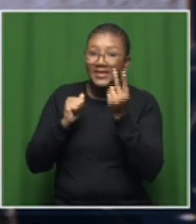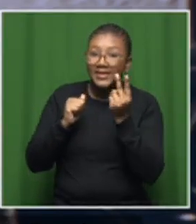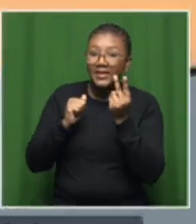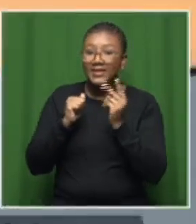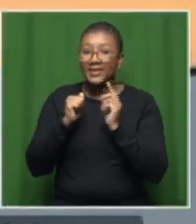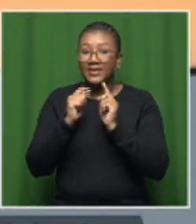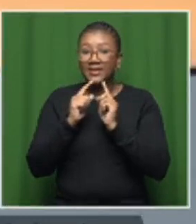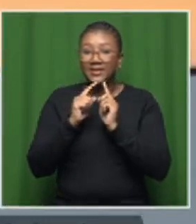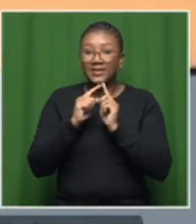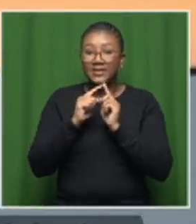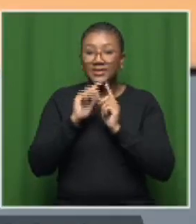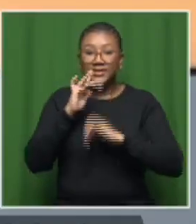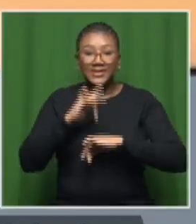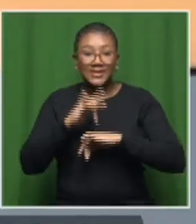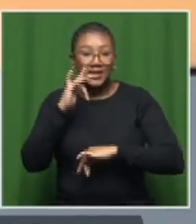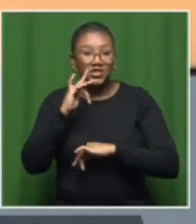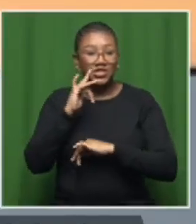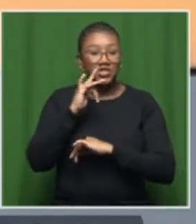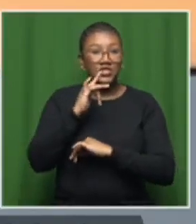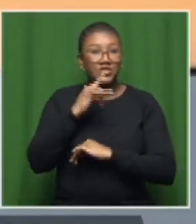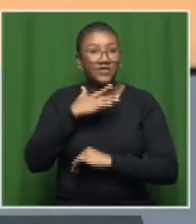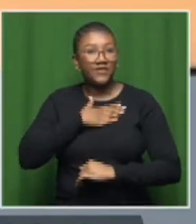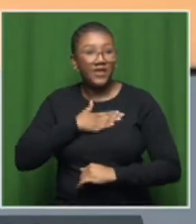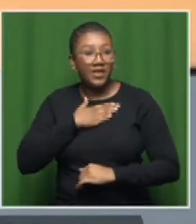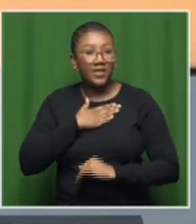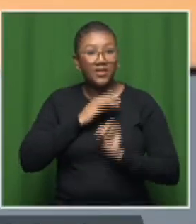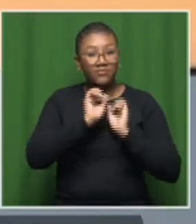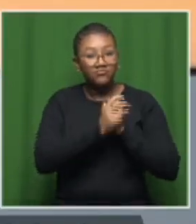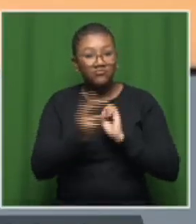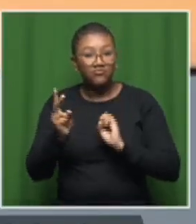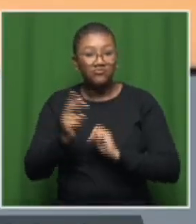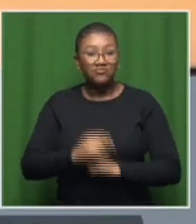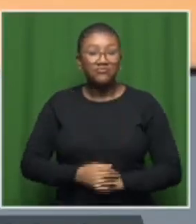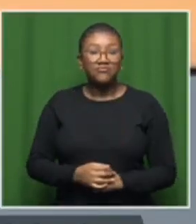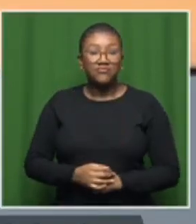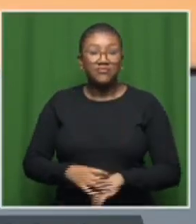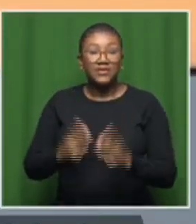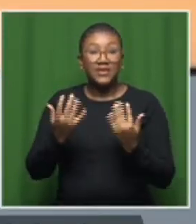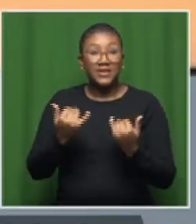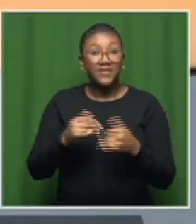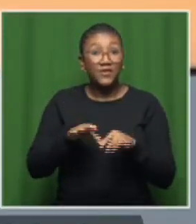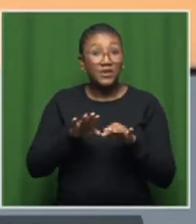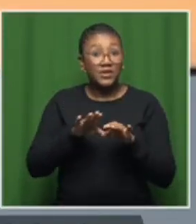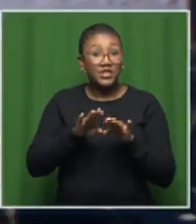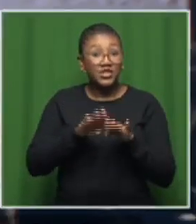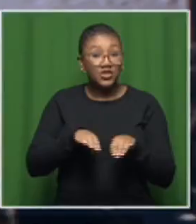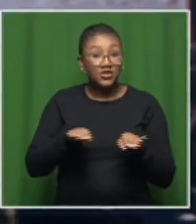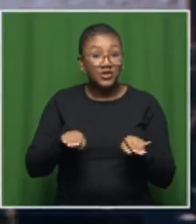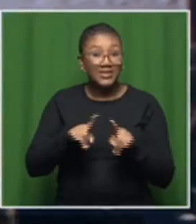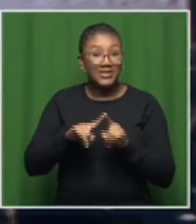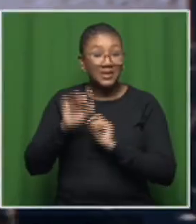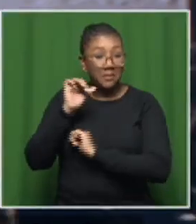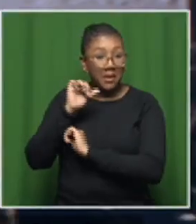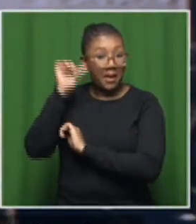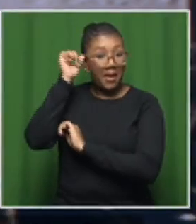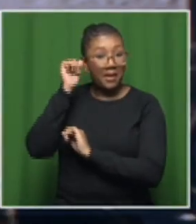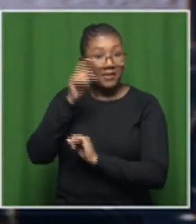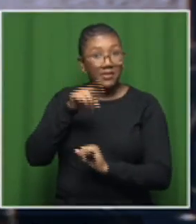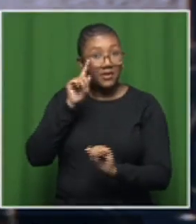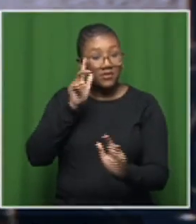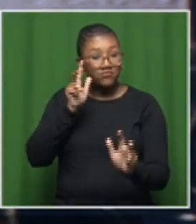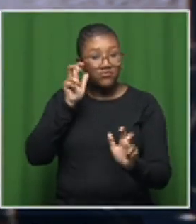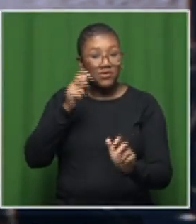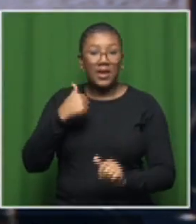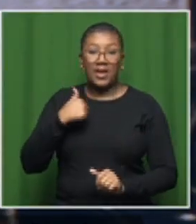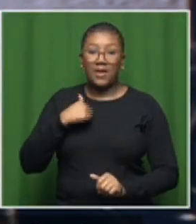Tell us about the feedback then you've received as a result of this from all ages. I think I'm a medical